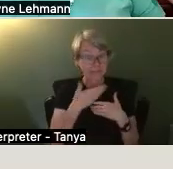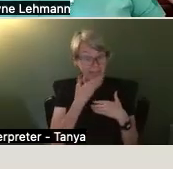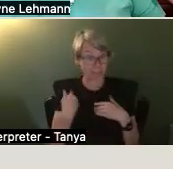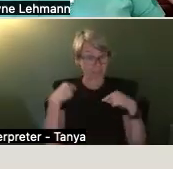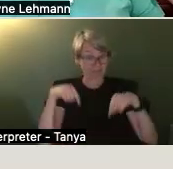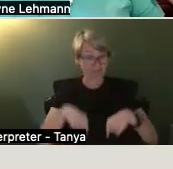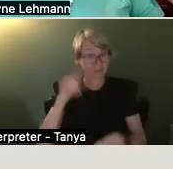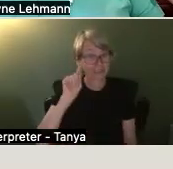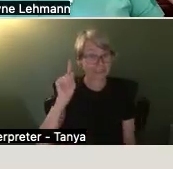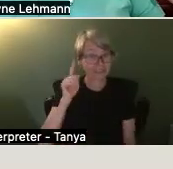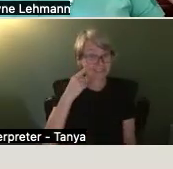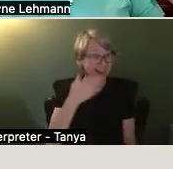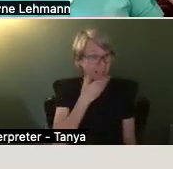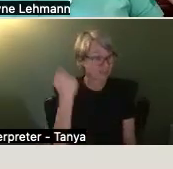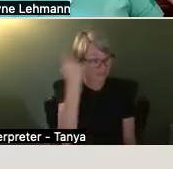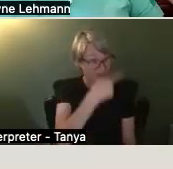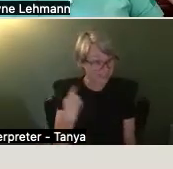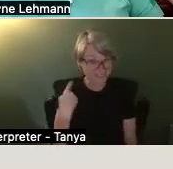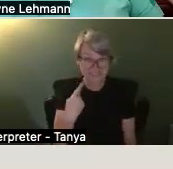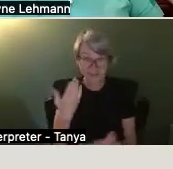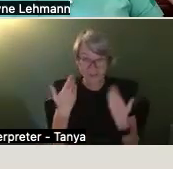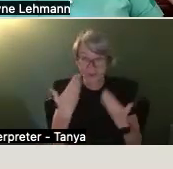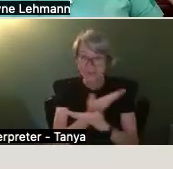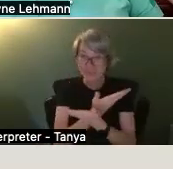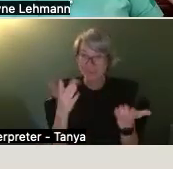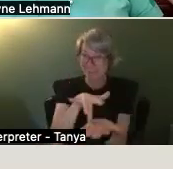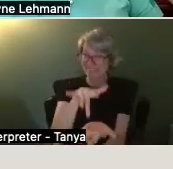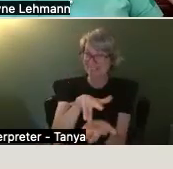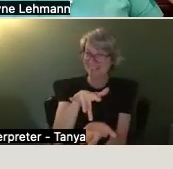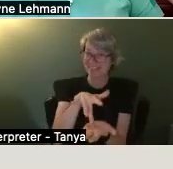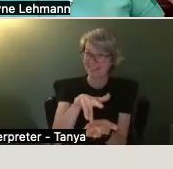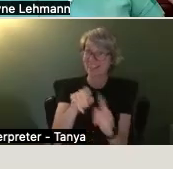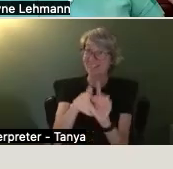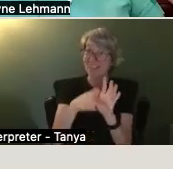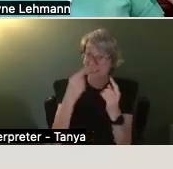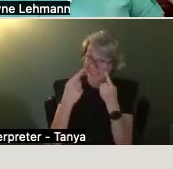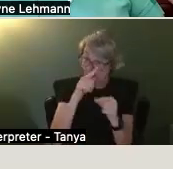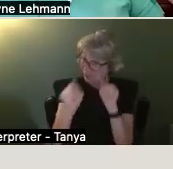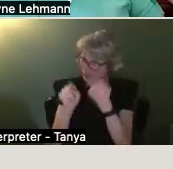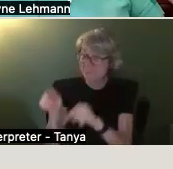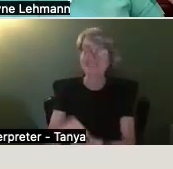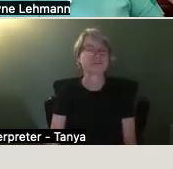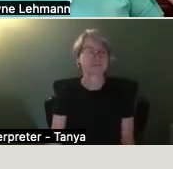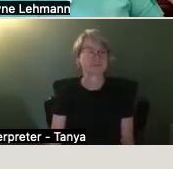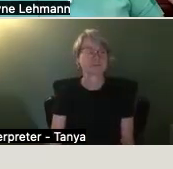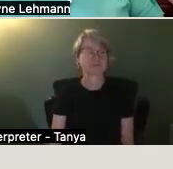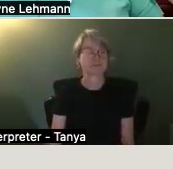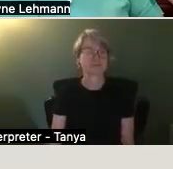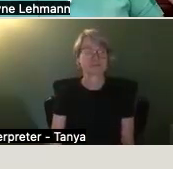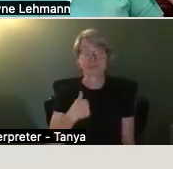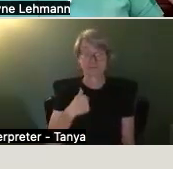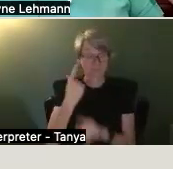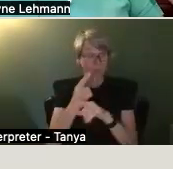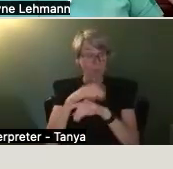today and to see all those lovely faces welcoming you to the centre as well. I'm going to be talking about